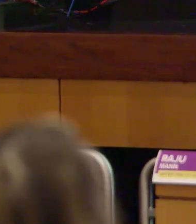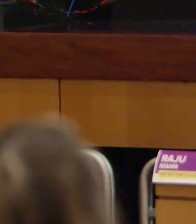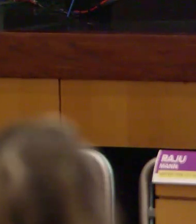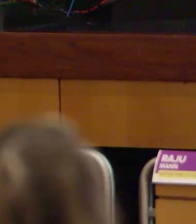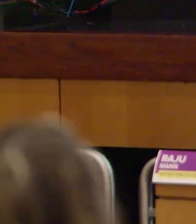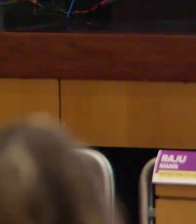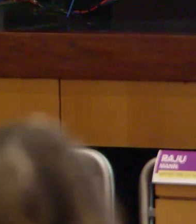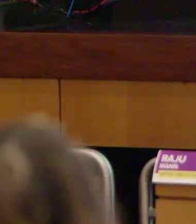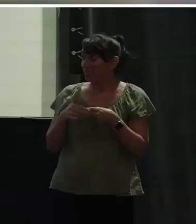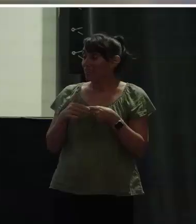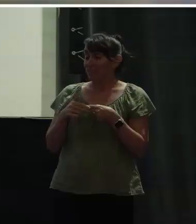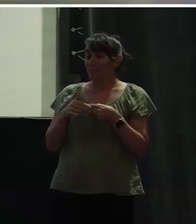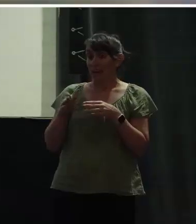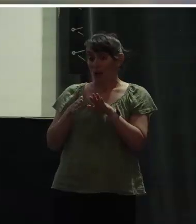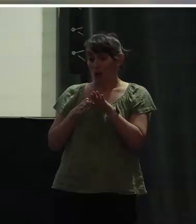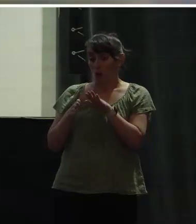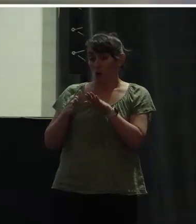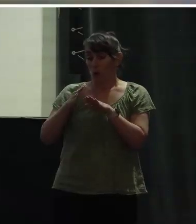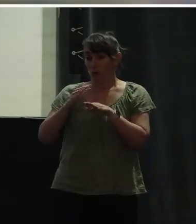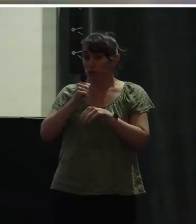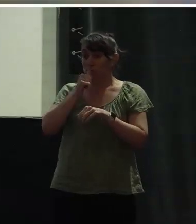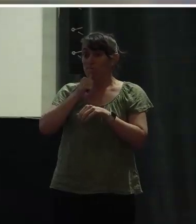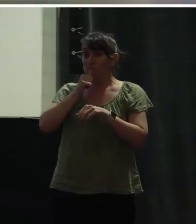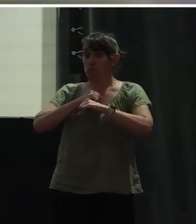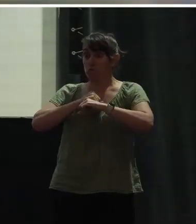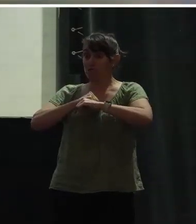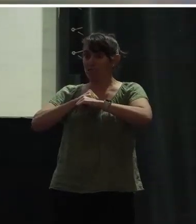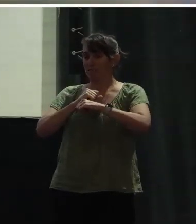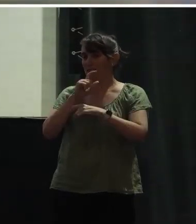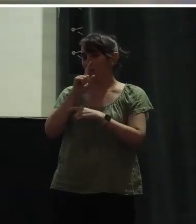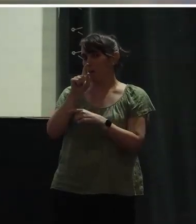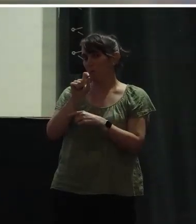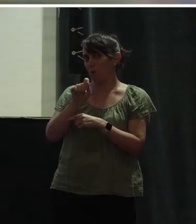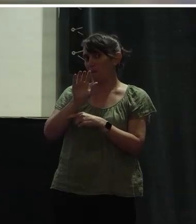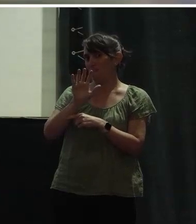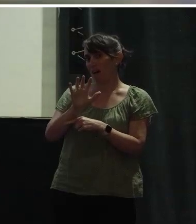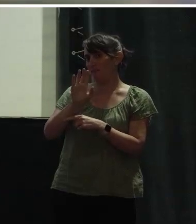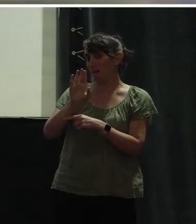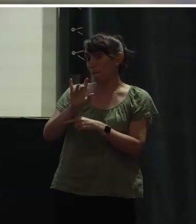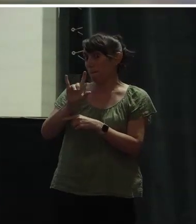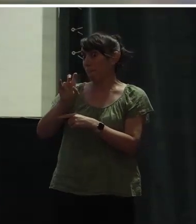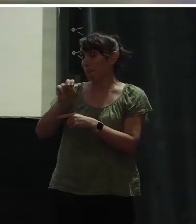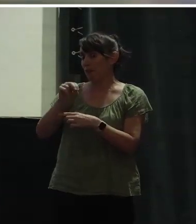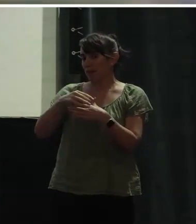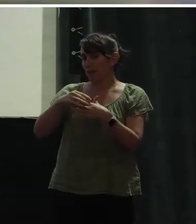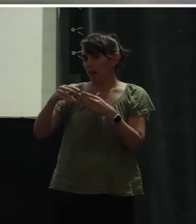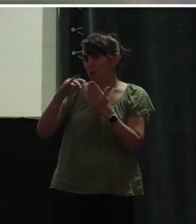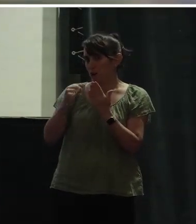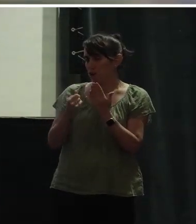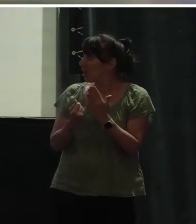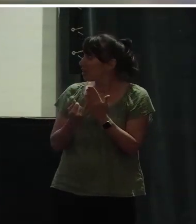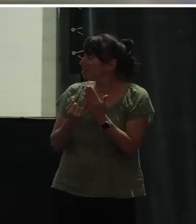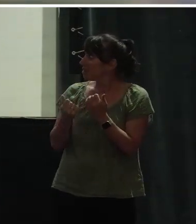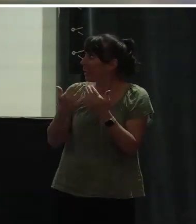Ignoring East Side Coastal Resilience, which on its own is a $1.5 billion project. Everything below there,